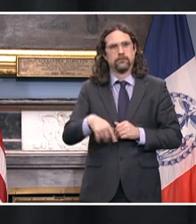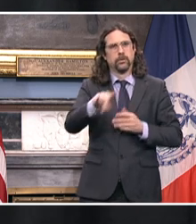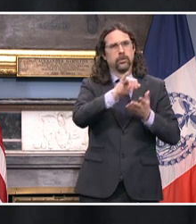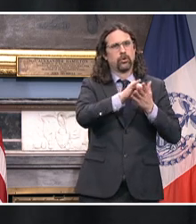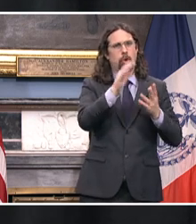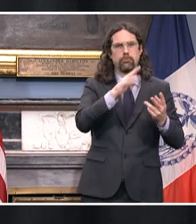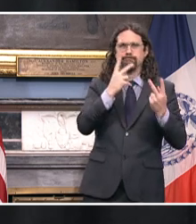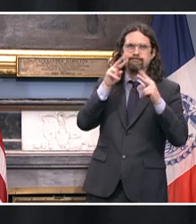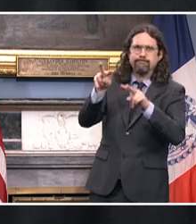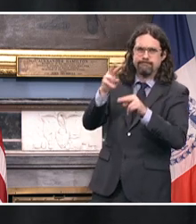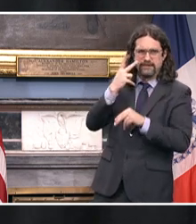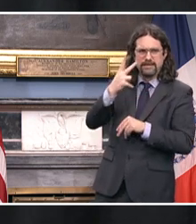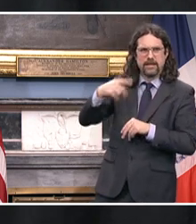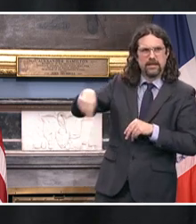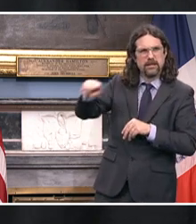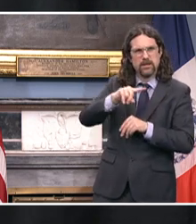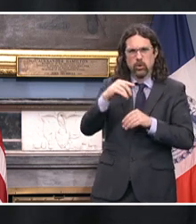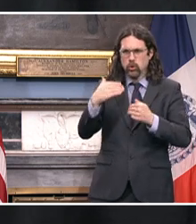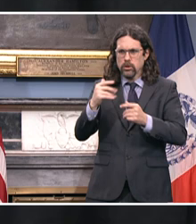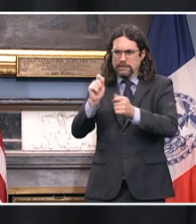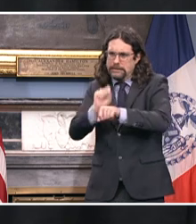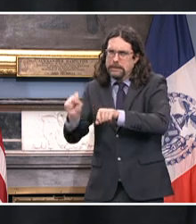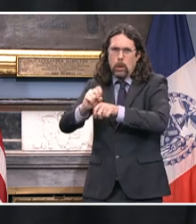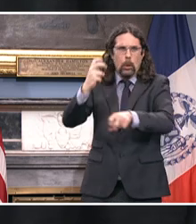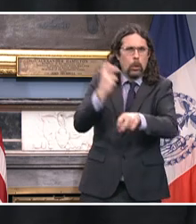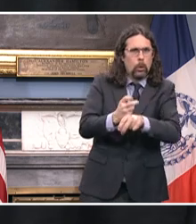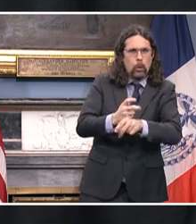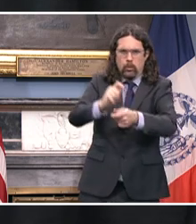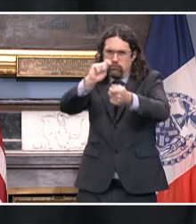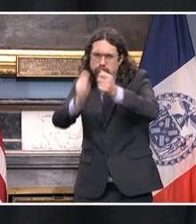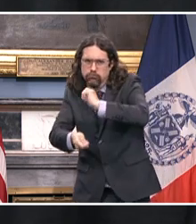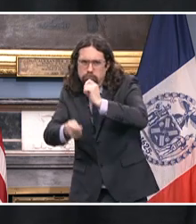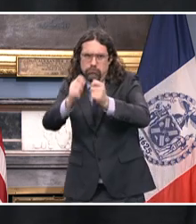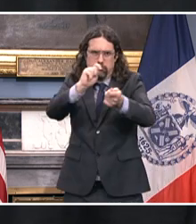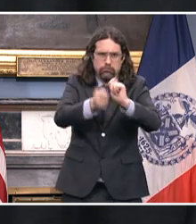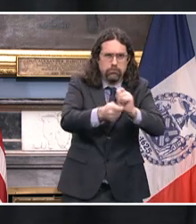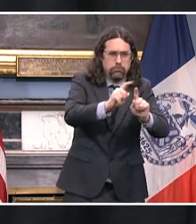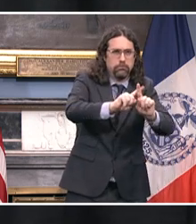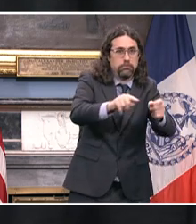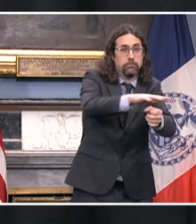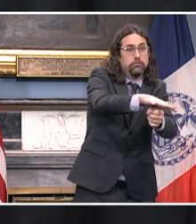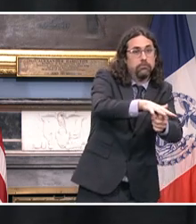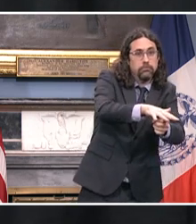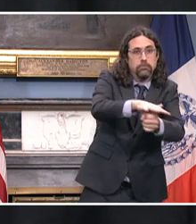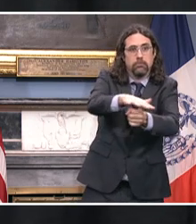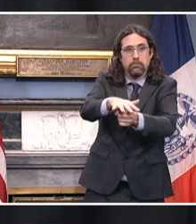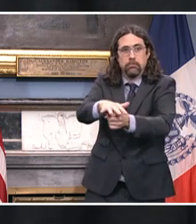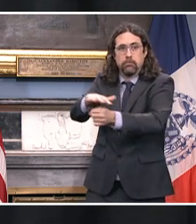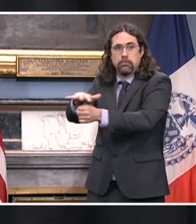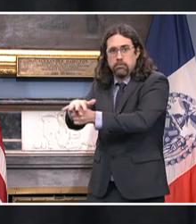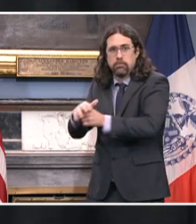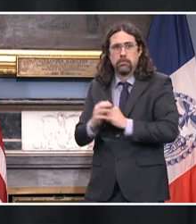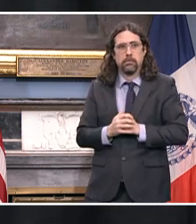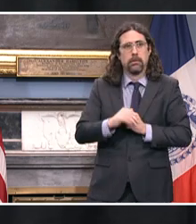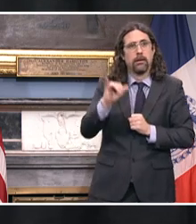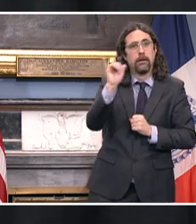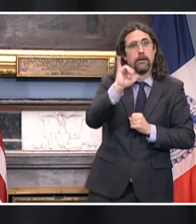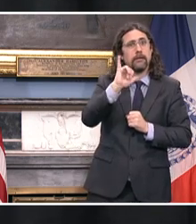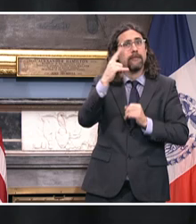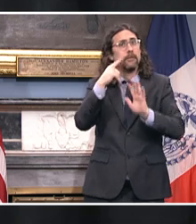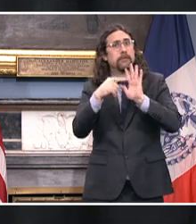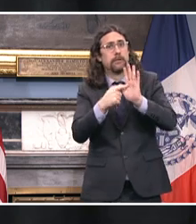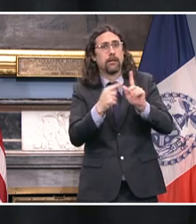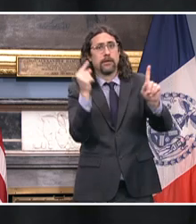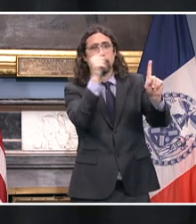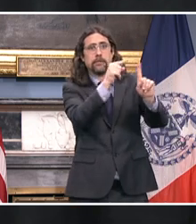in everyday life, and now they're all turning into medical sites. The Javits Center, of course, up and running. The Kohler Center on Roosevelt Island, that was a